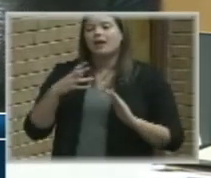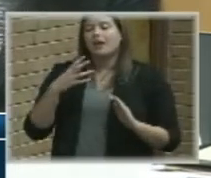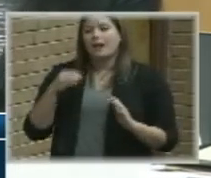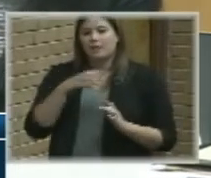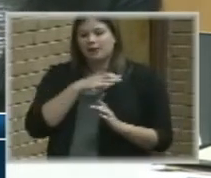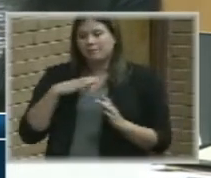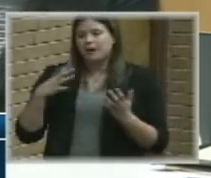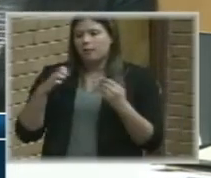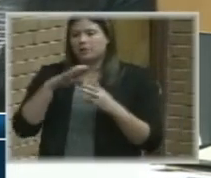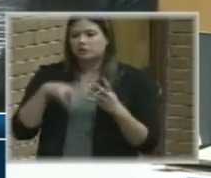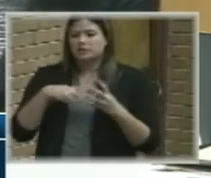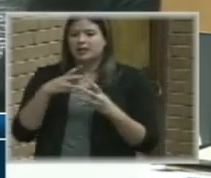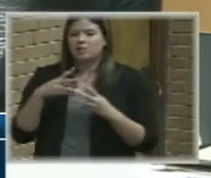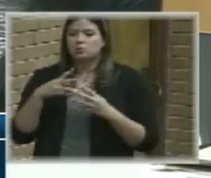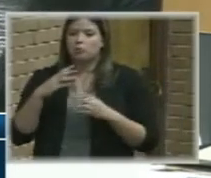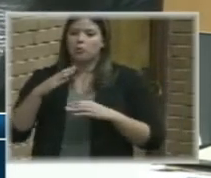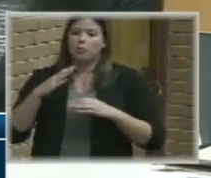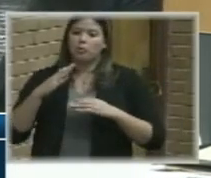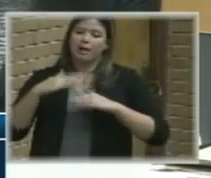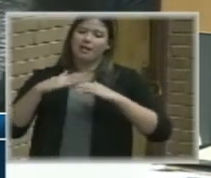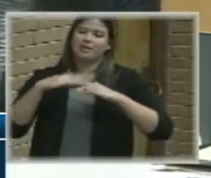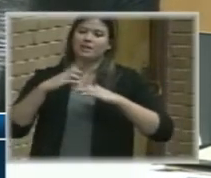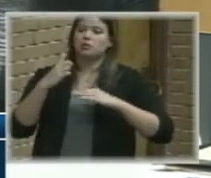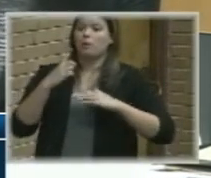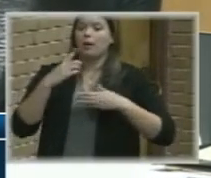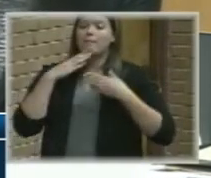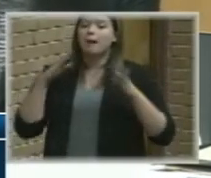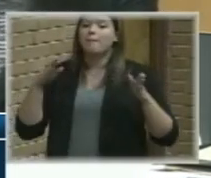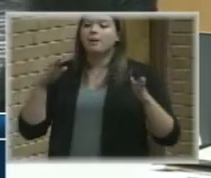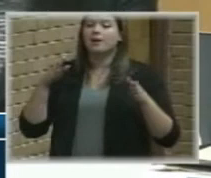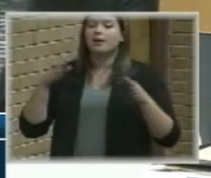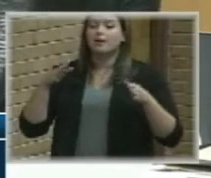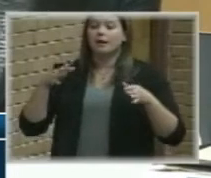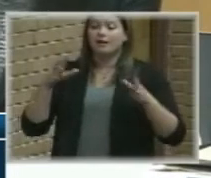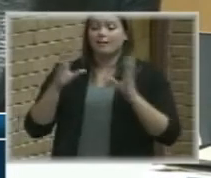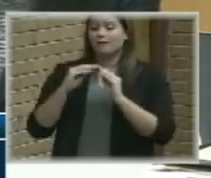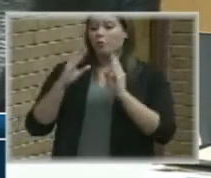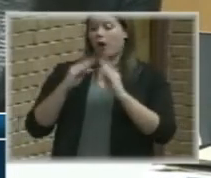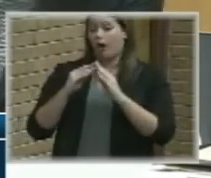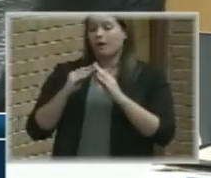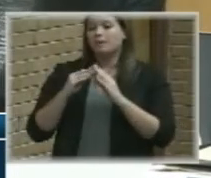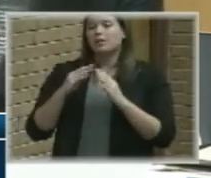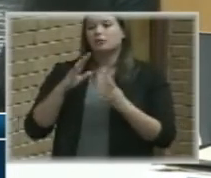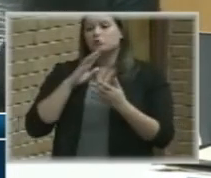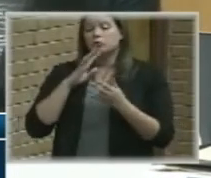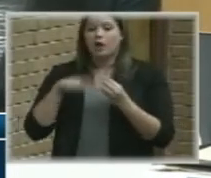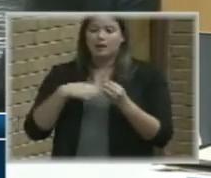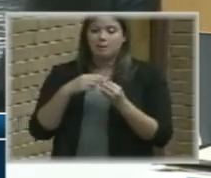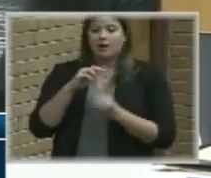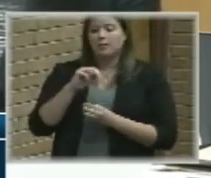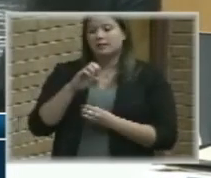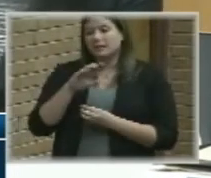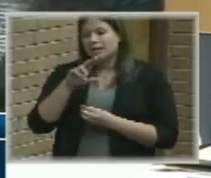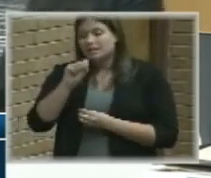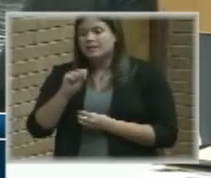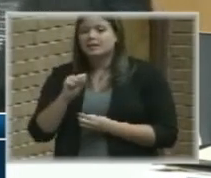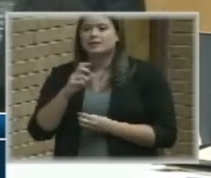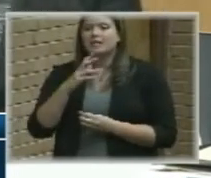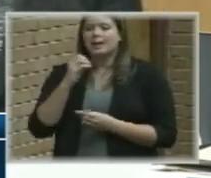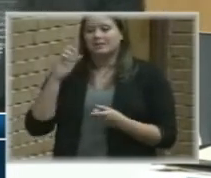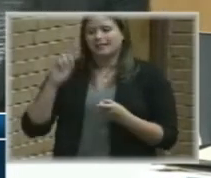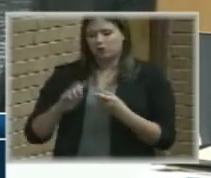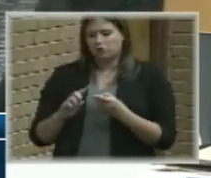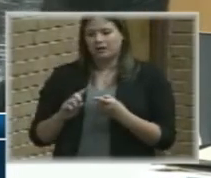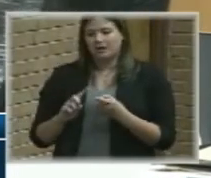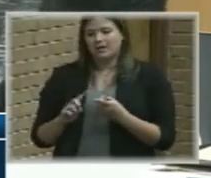to schedule at least one public forum in Brighton to raise awareness about the census and decrease the potential for undercount. We are working